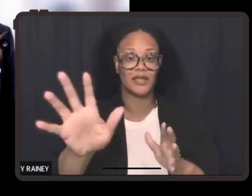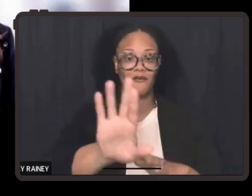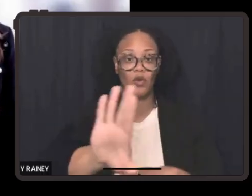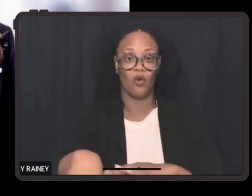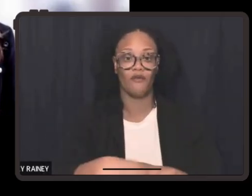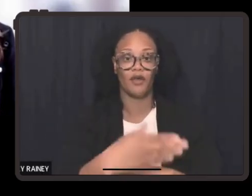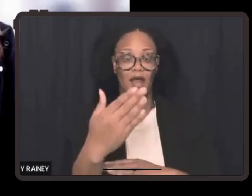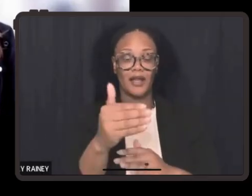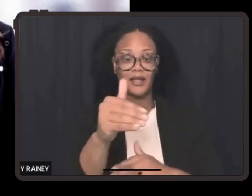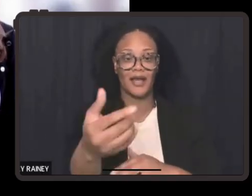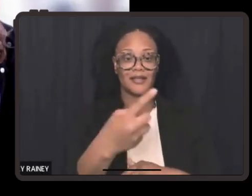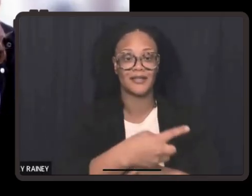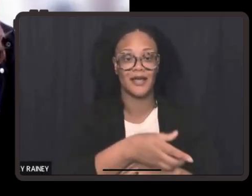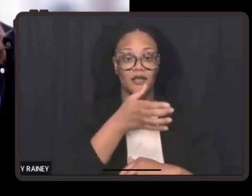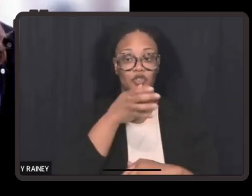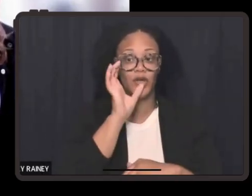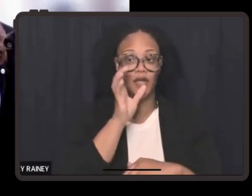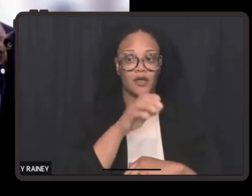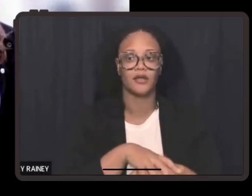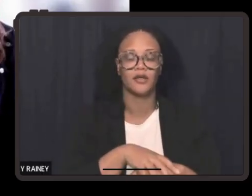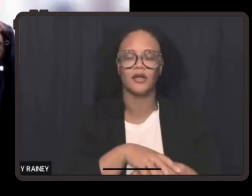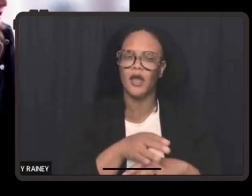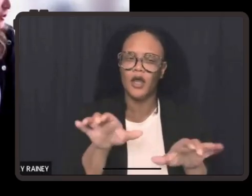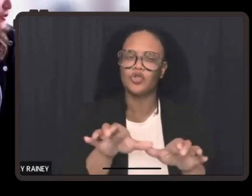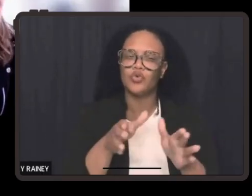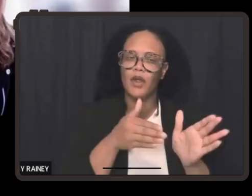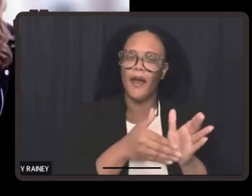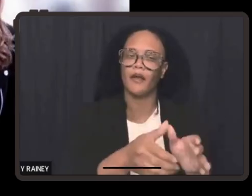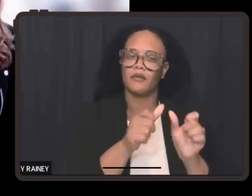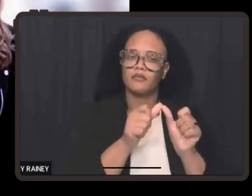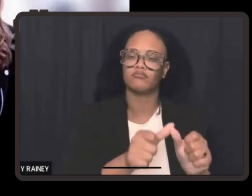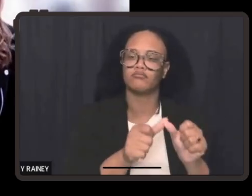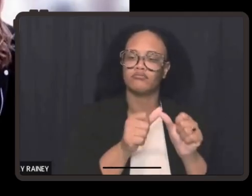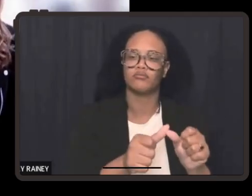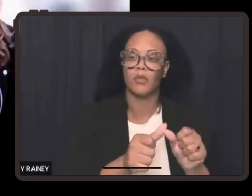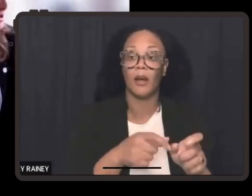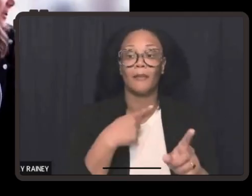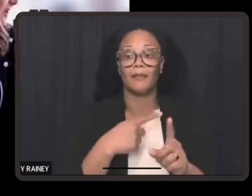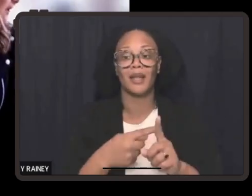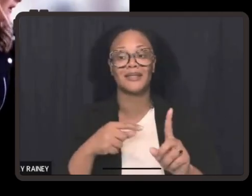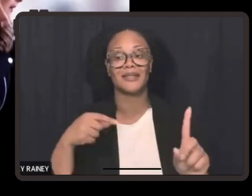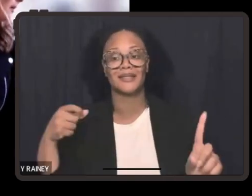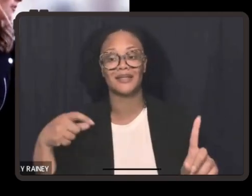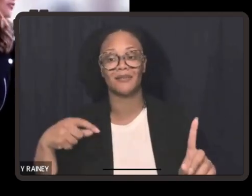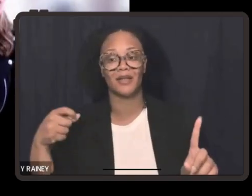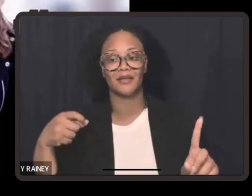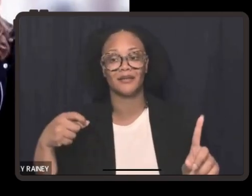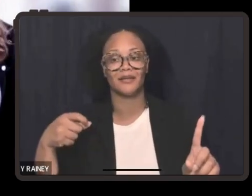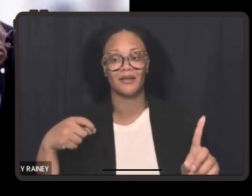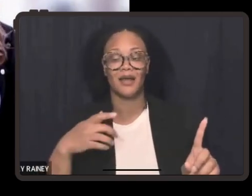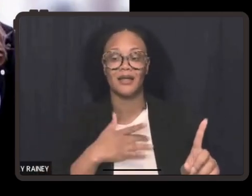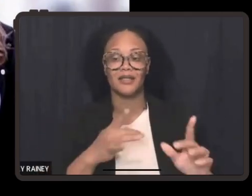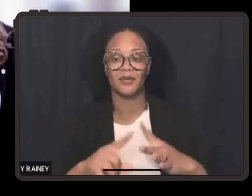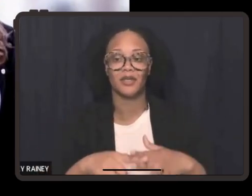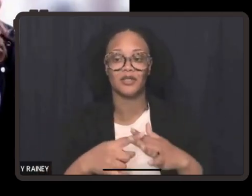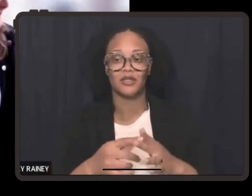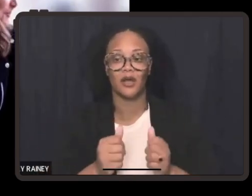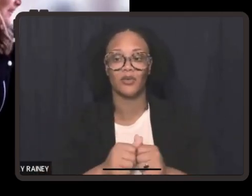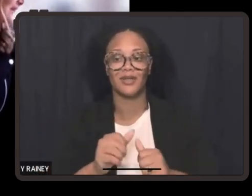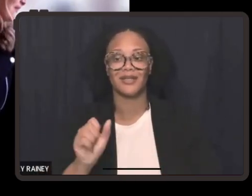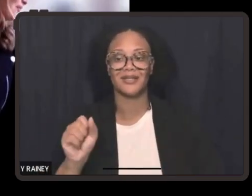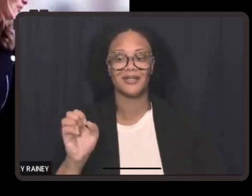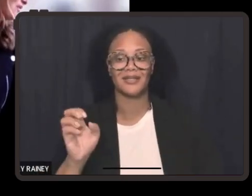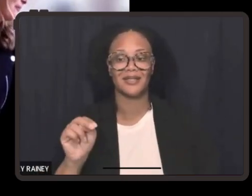that regularly. But you also use a stimulant, which usually I start with Senecot. I'm just watching my cat who's